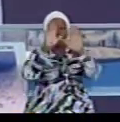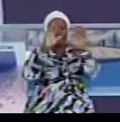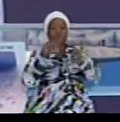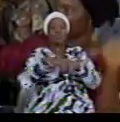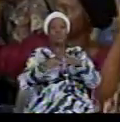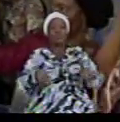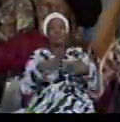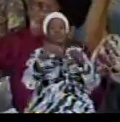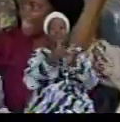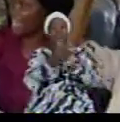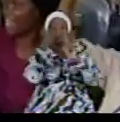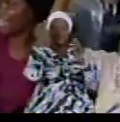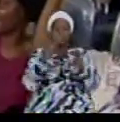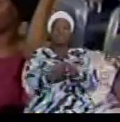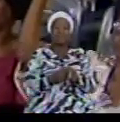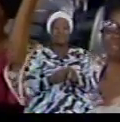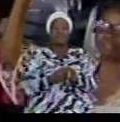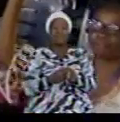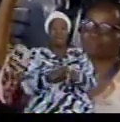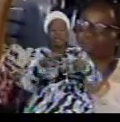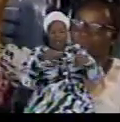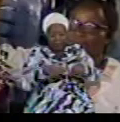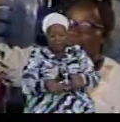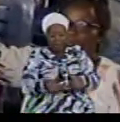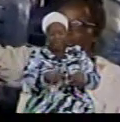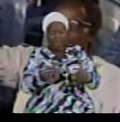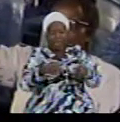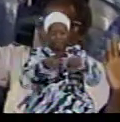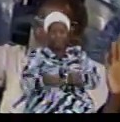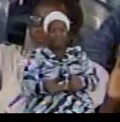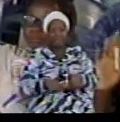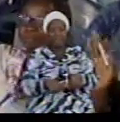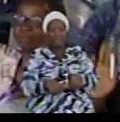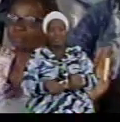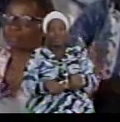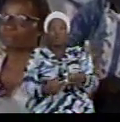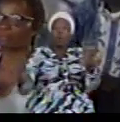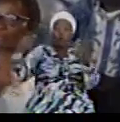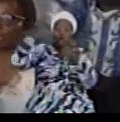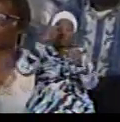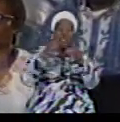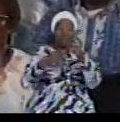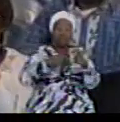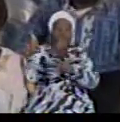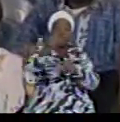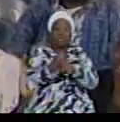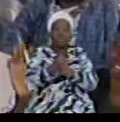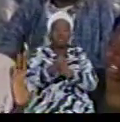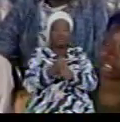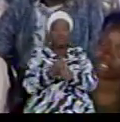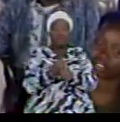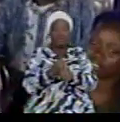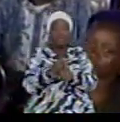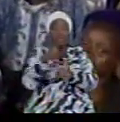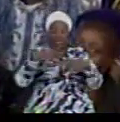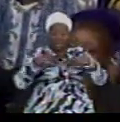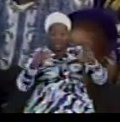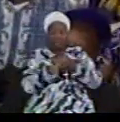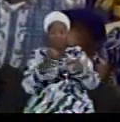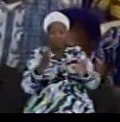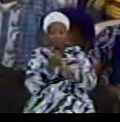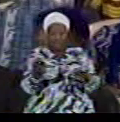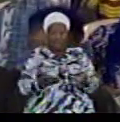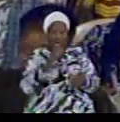life in Jesus' name. Abiding, abiding till the end of the year. The healing you have got here